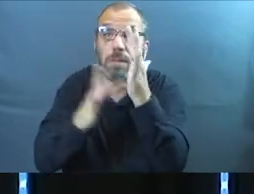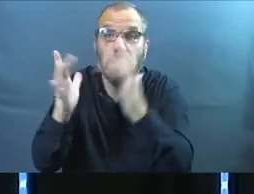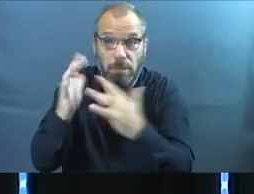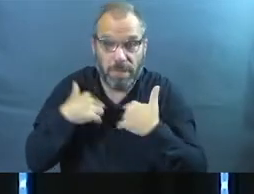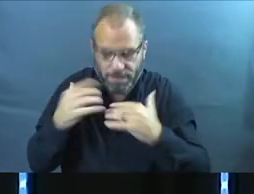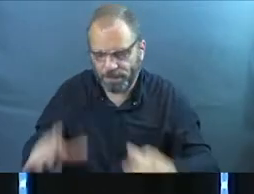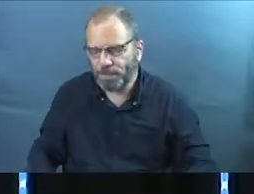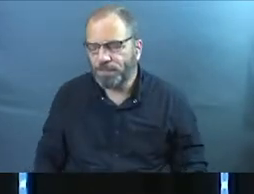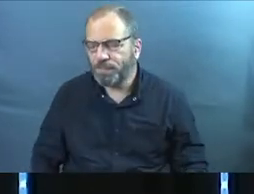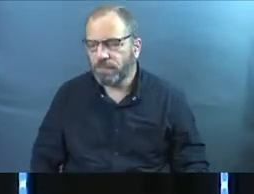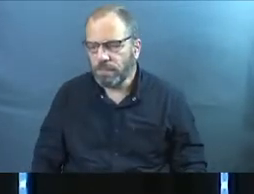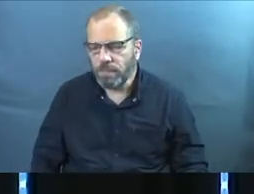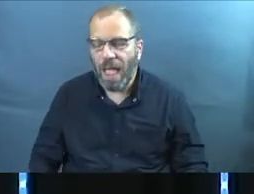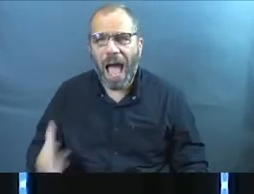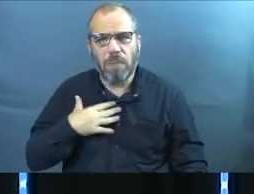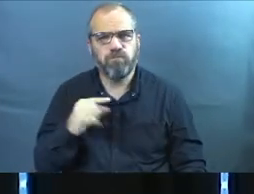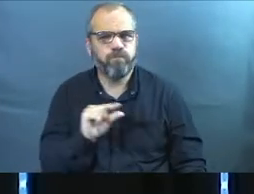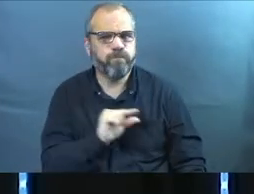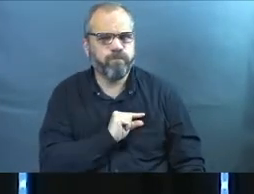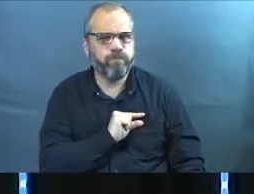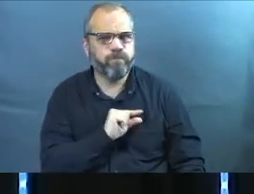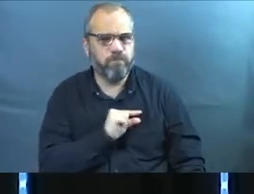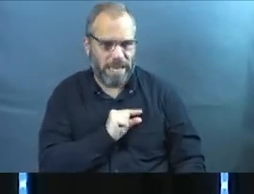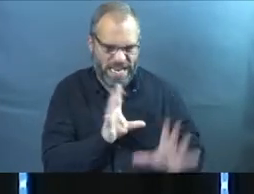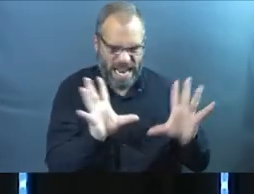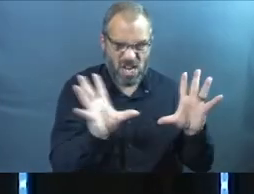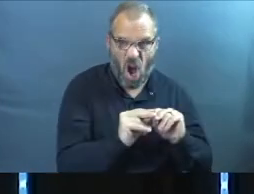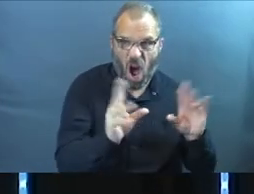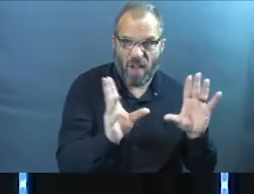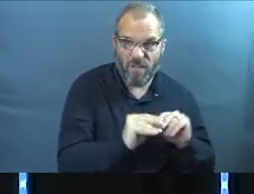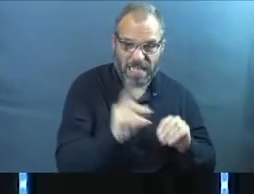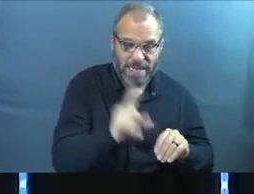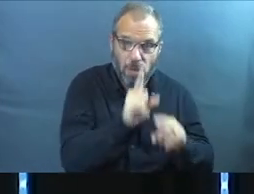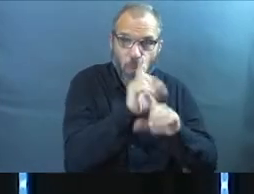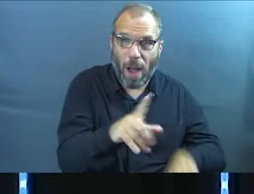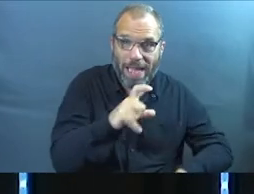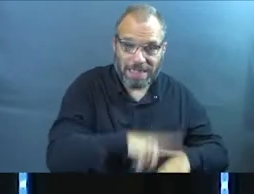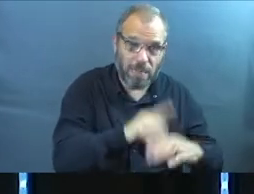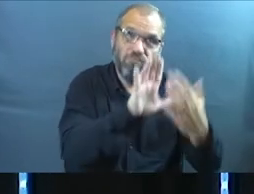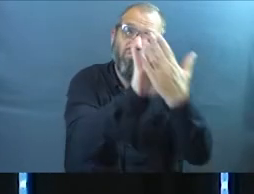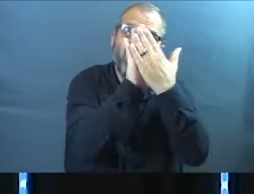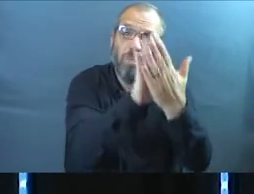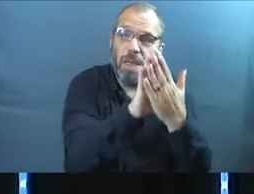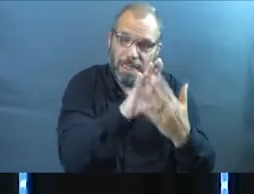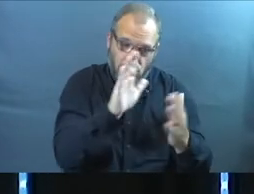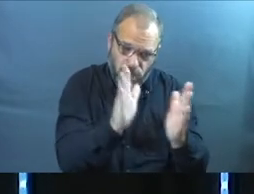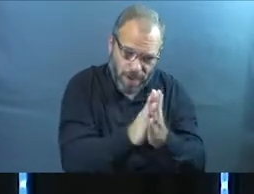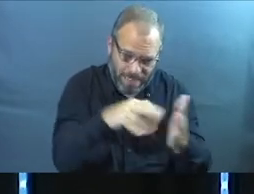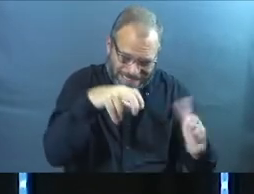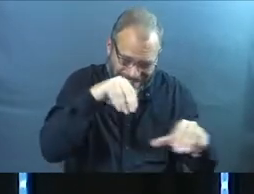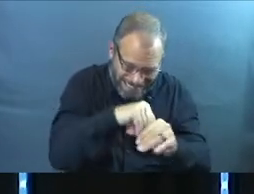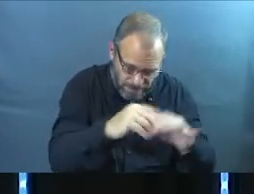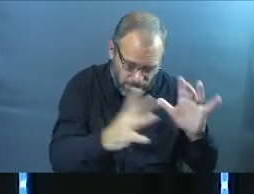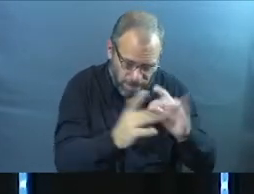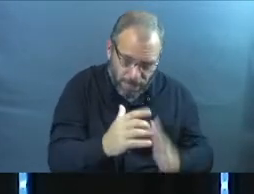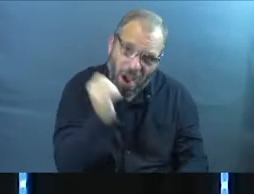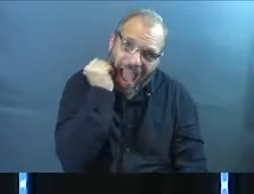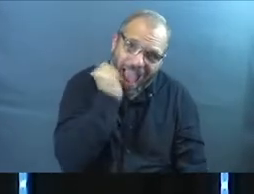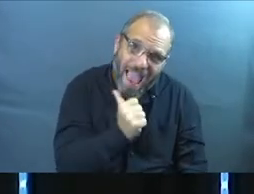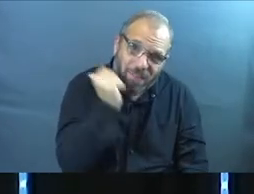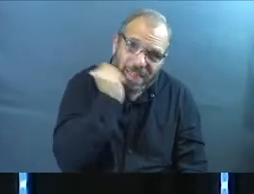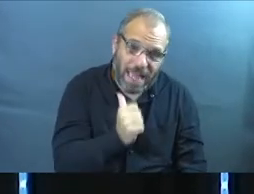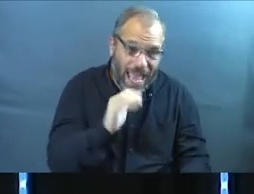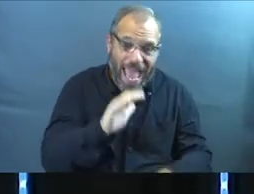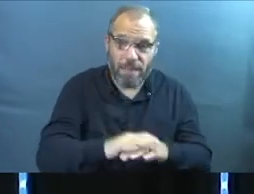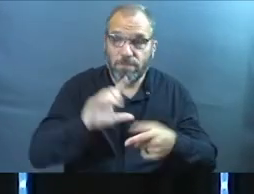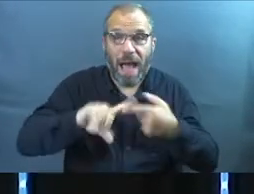Christ, I had been convicted at a conference that I needed to have a quiet time with God in prayer, in the word every single day. And